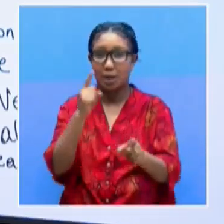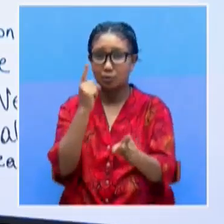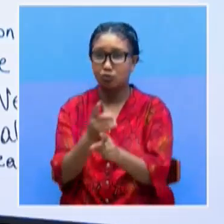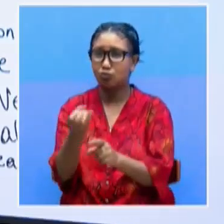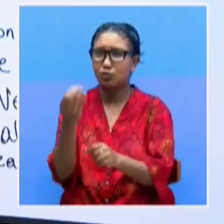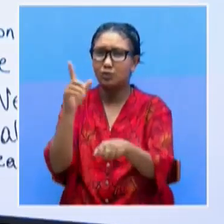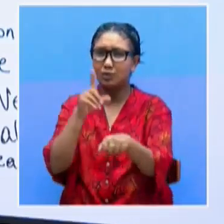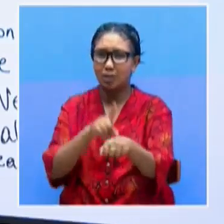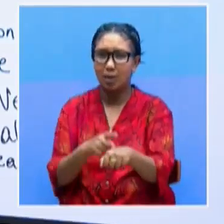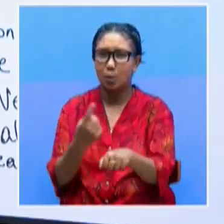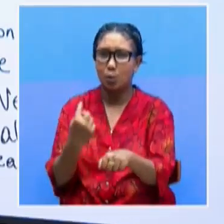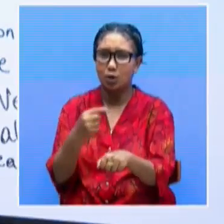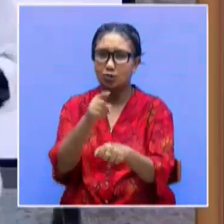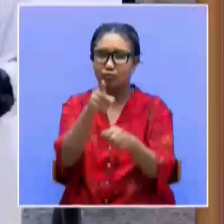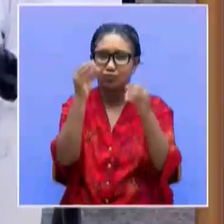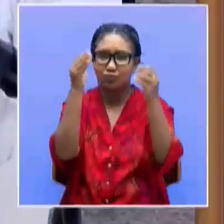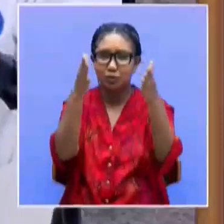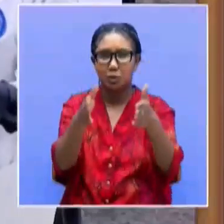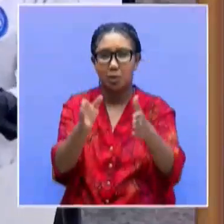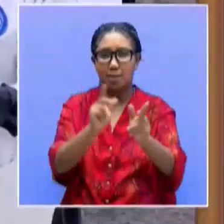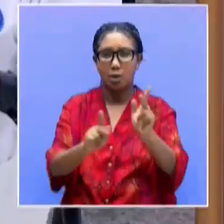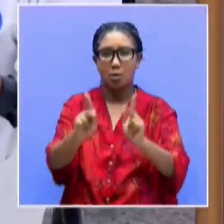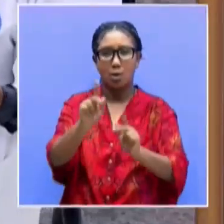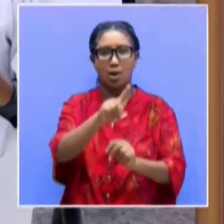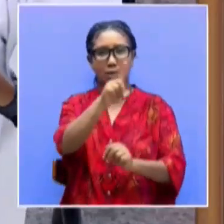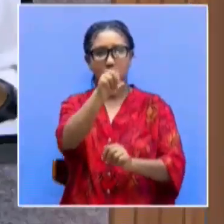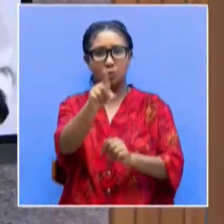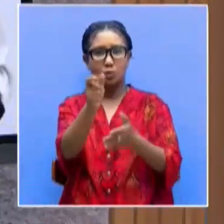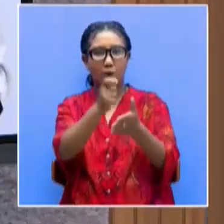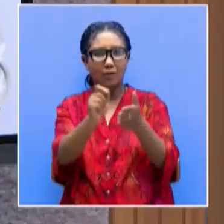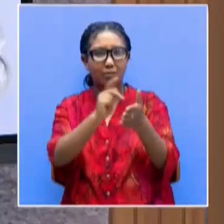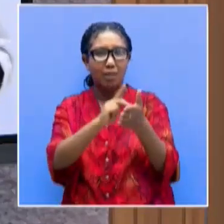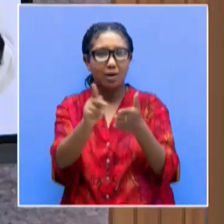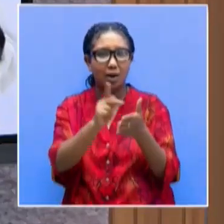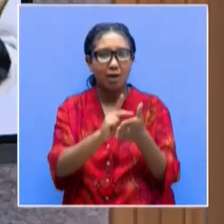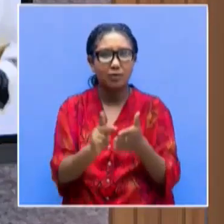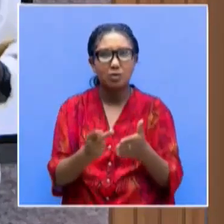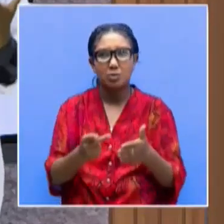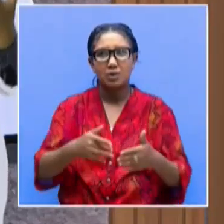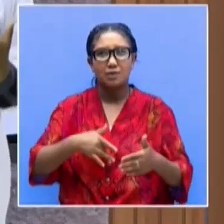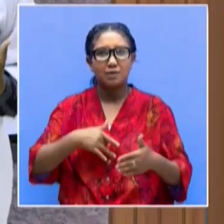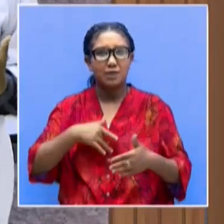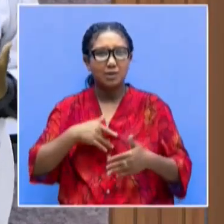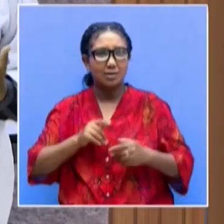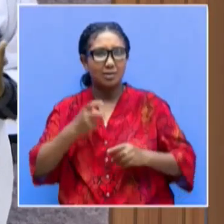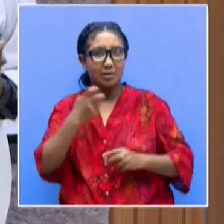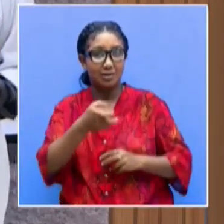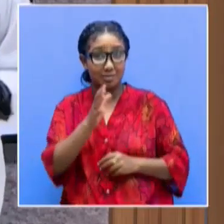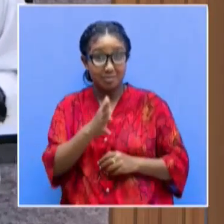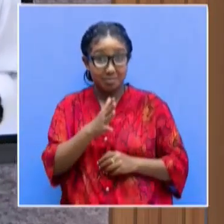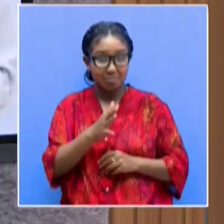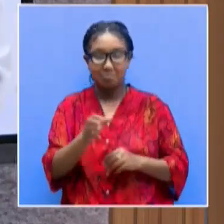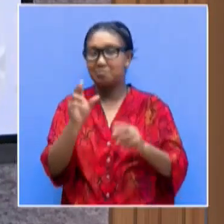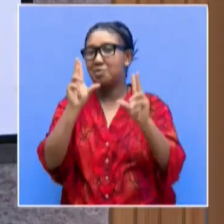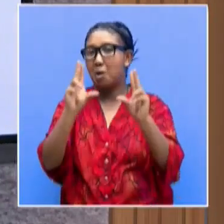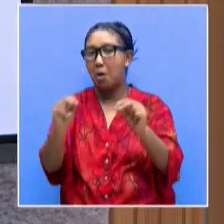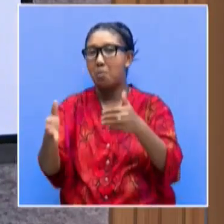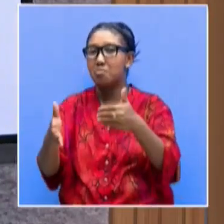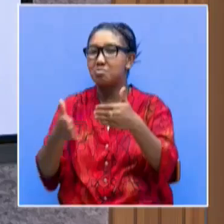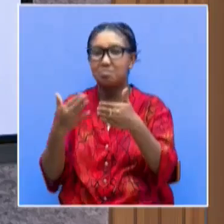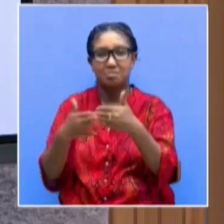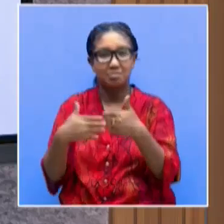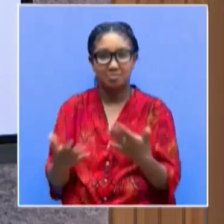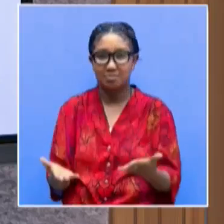of the time when your teachers or people ask you to write a paragraph, you may feel like it's difficult, yes? No, it's not